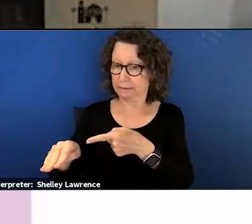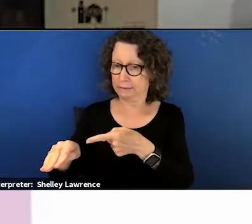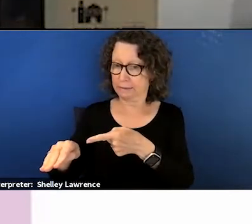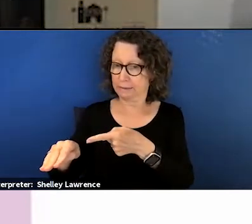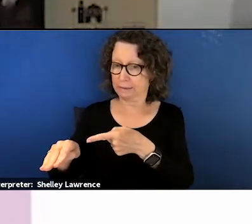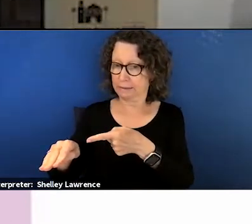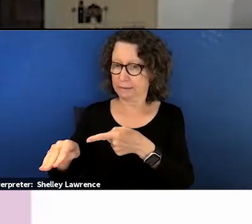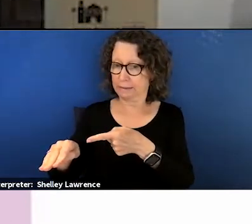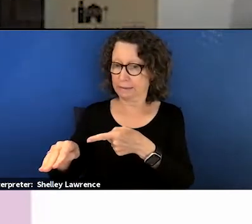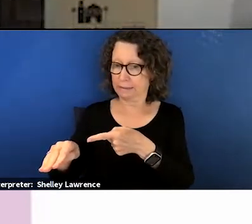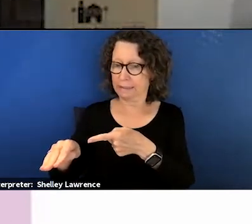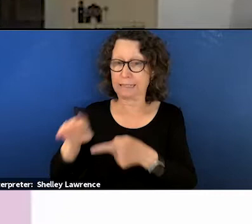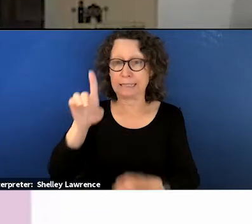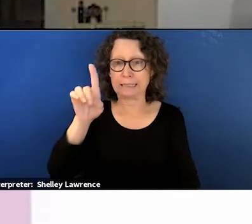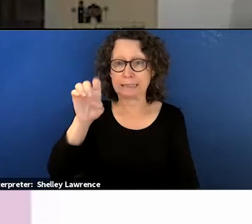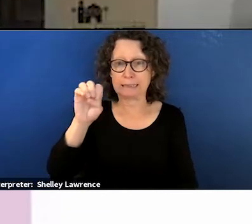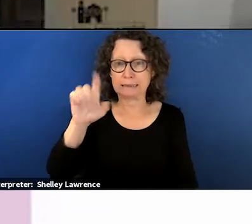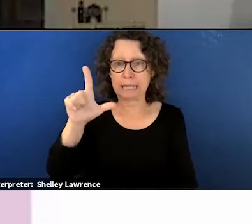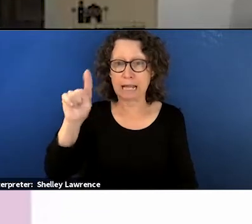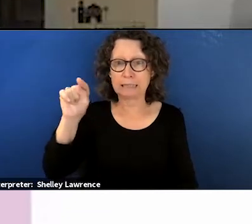Moving down, Delta